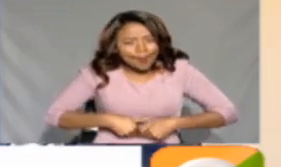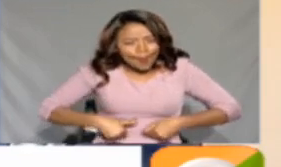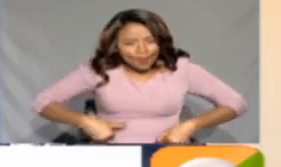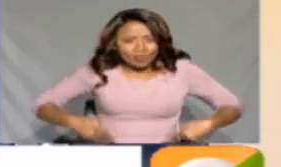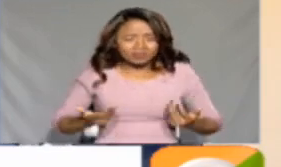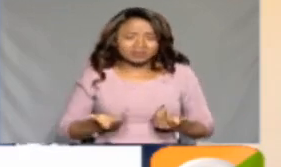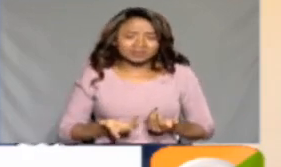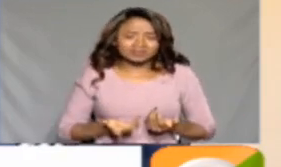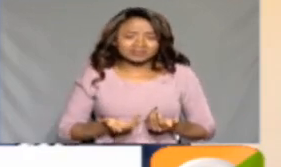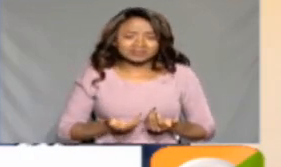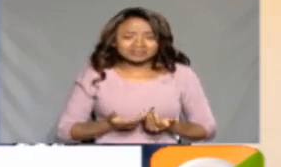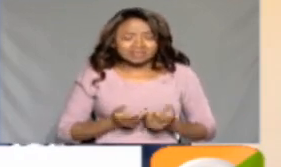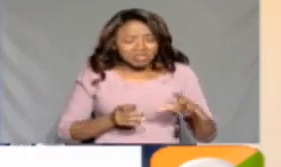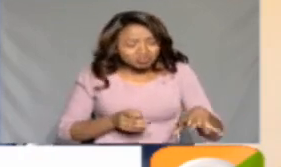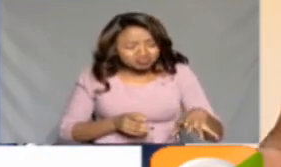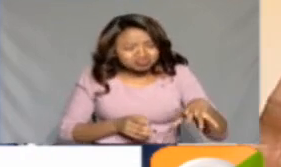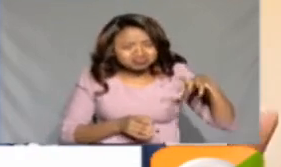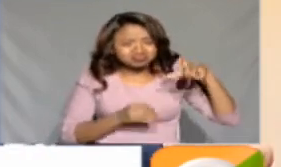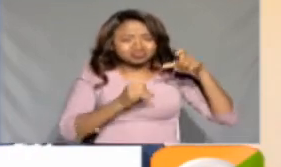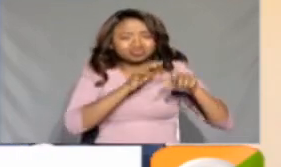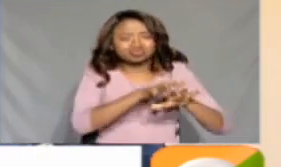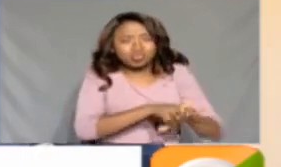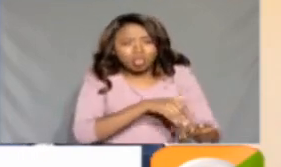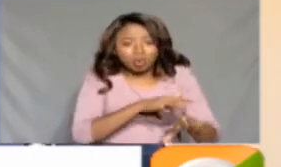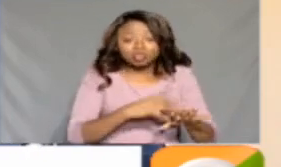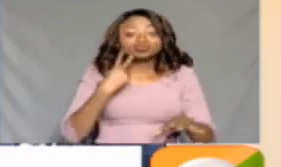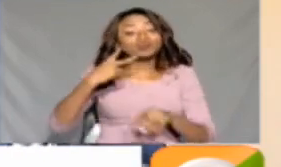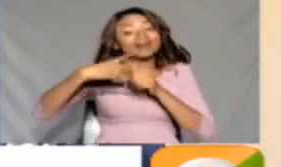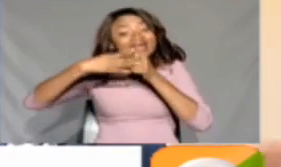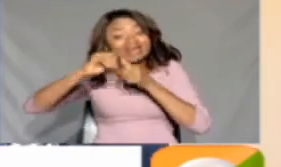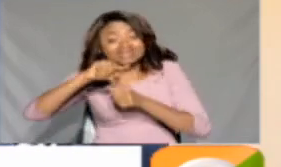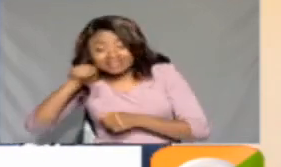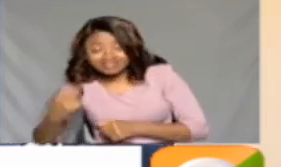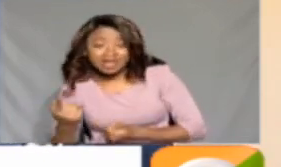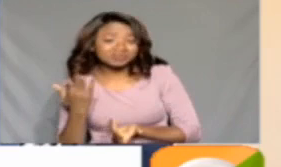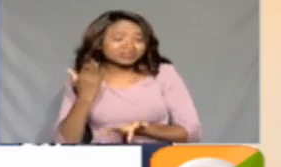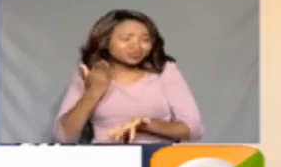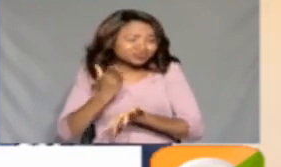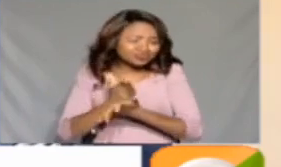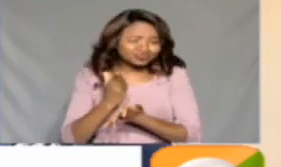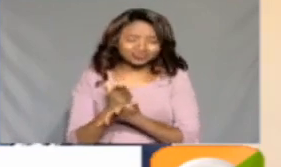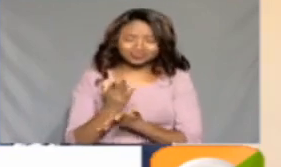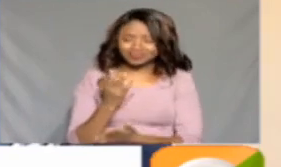starvation, stunted growth, 290,000 of them completely,